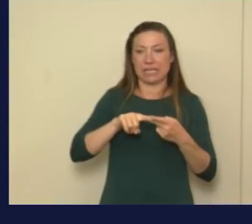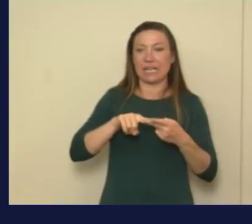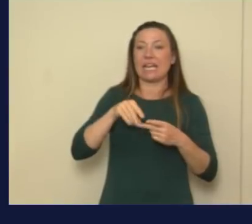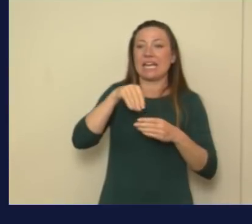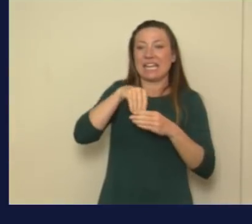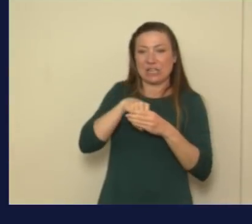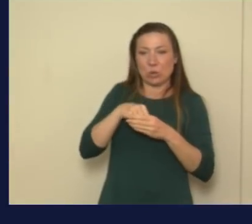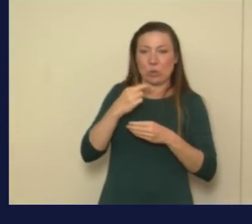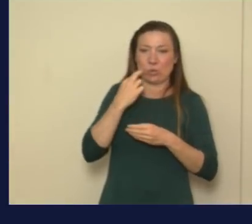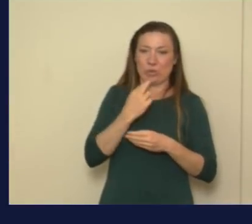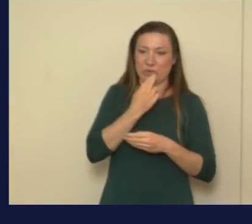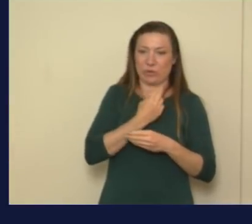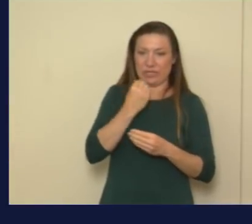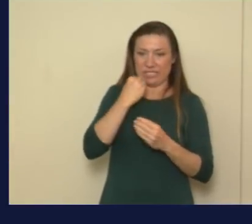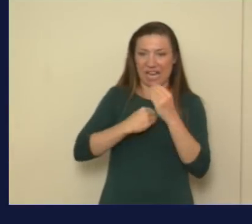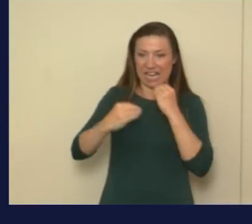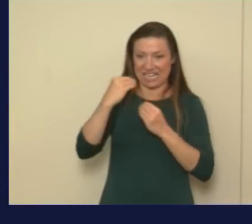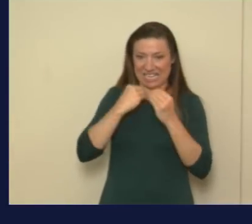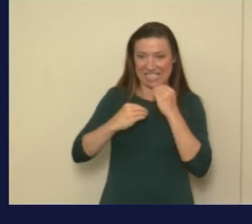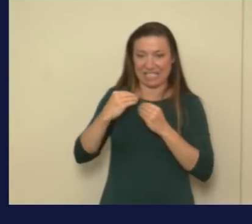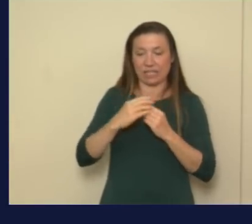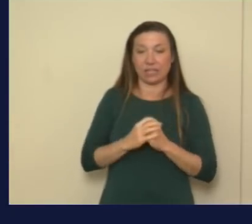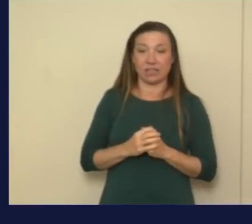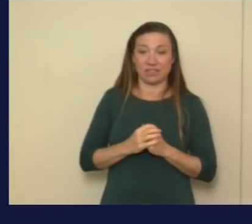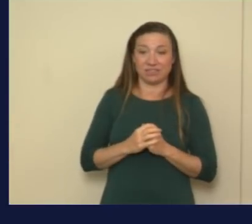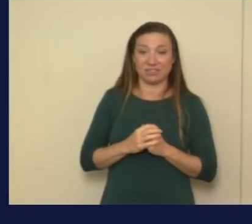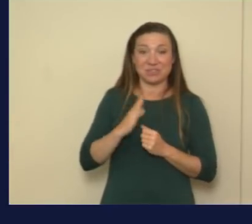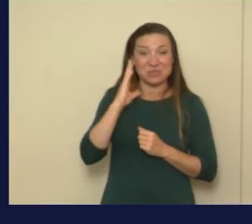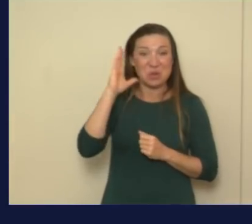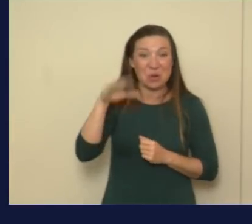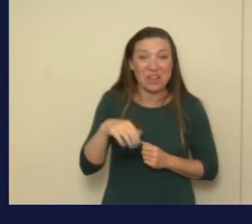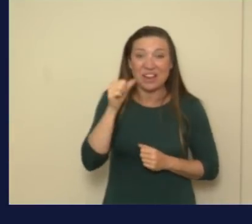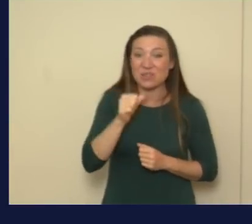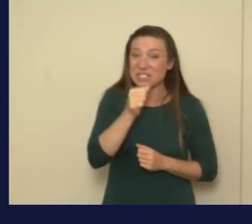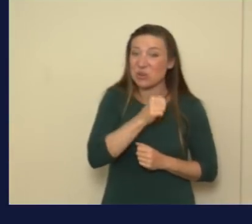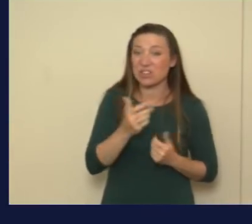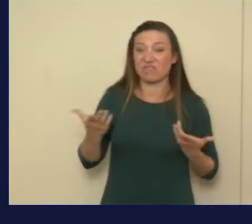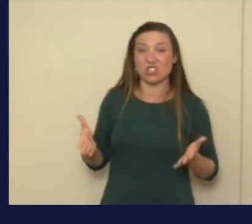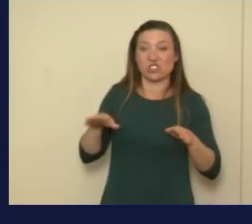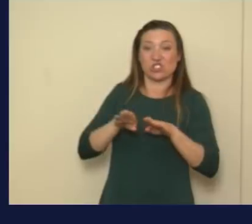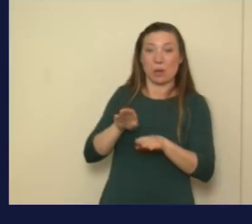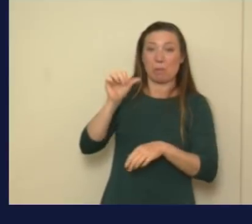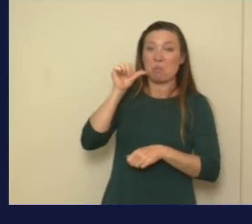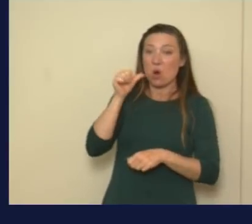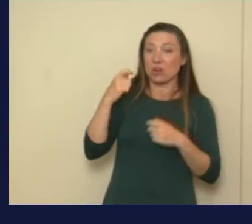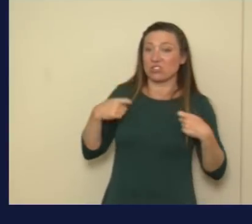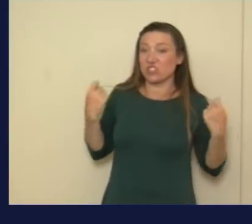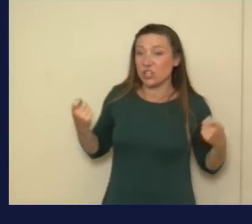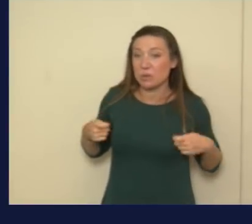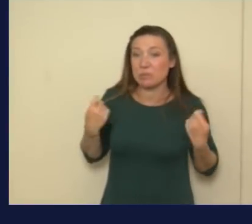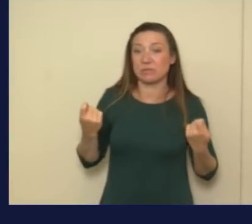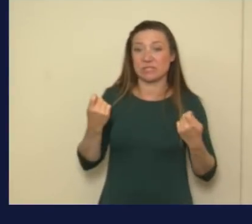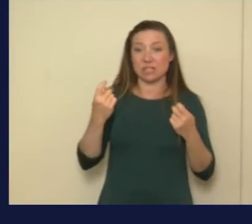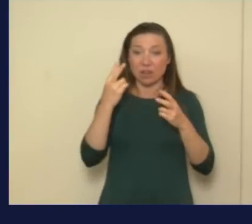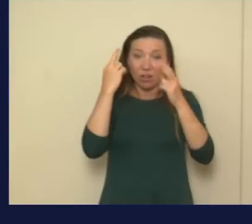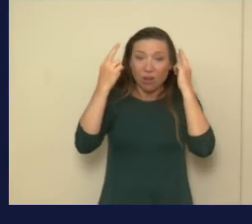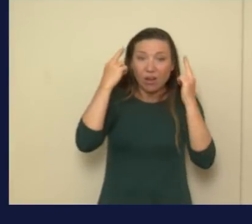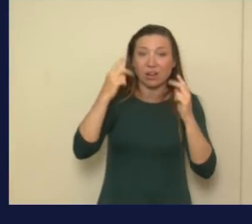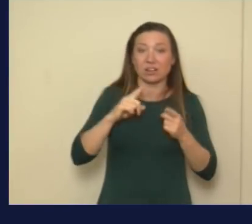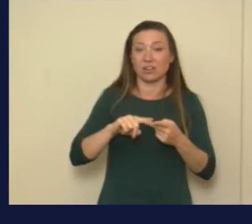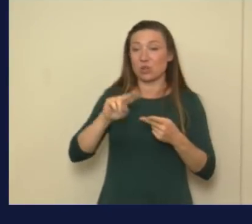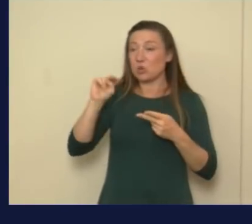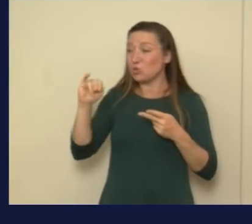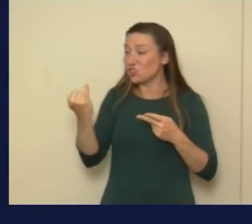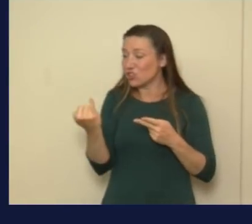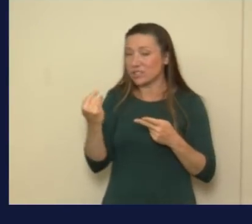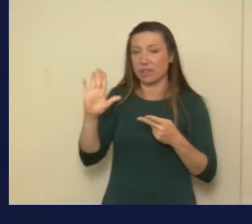like Arizona and Texas are closing gyms and salons, New Jersey just canceled its plan for in-person dining. If